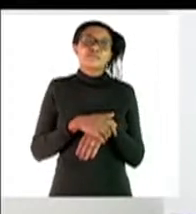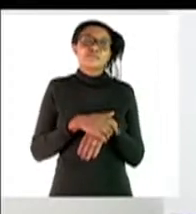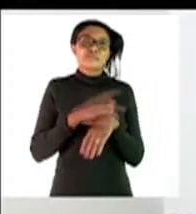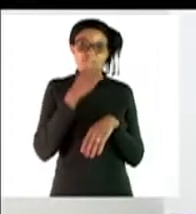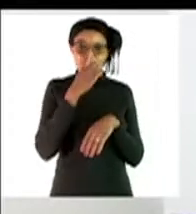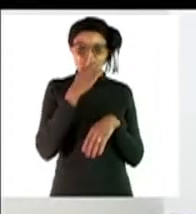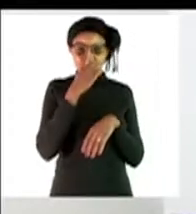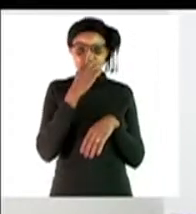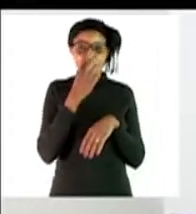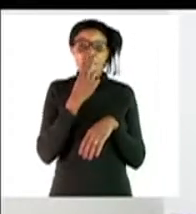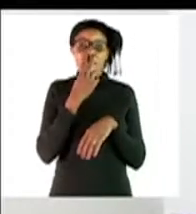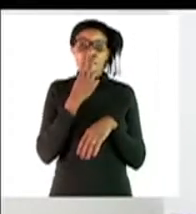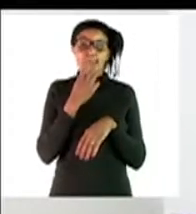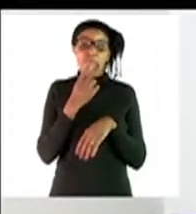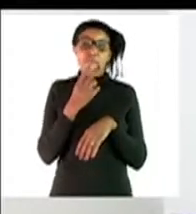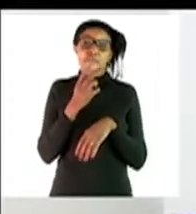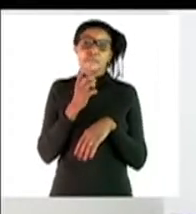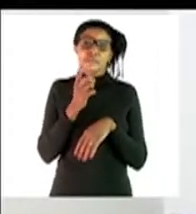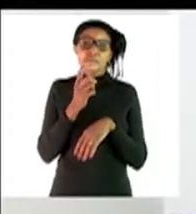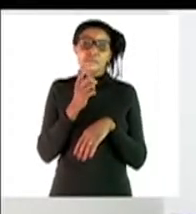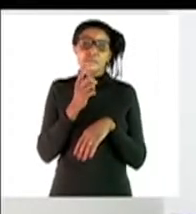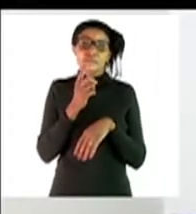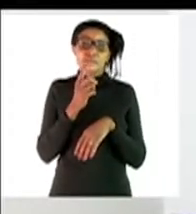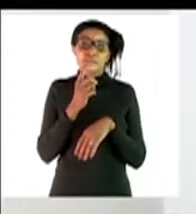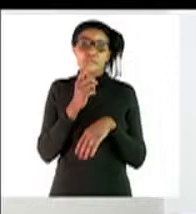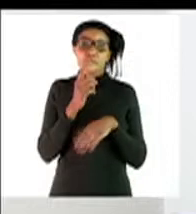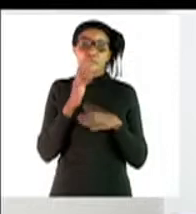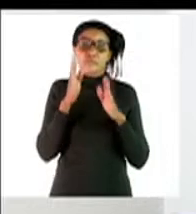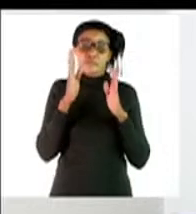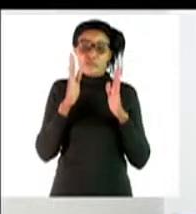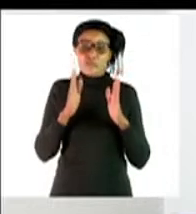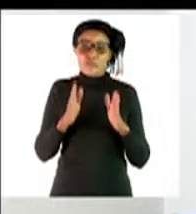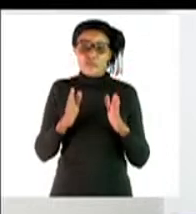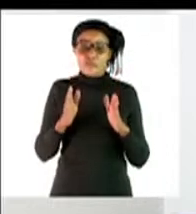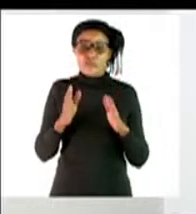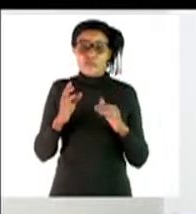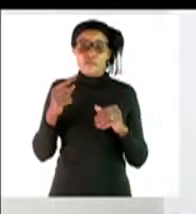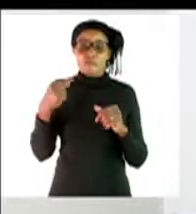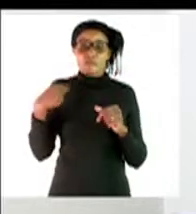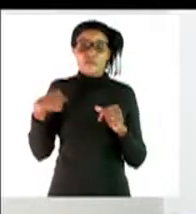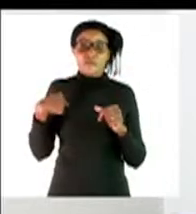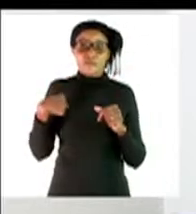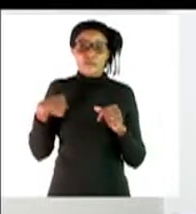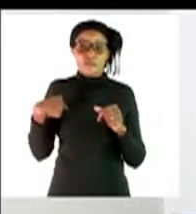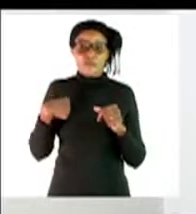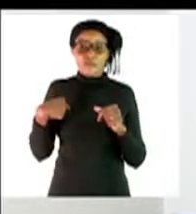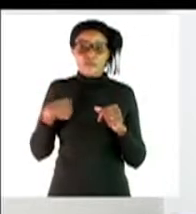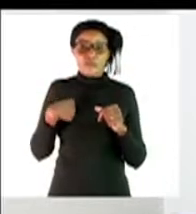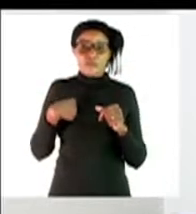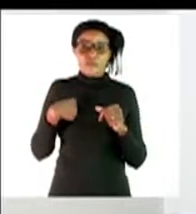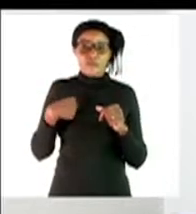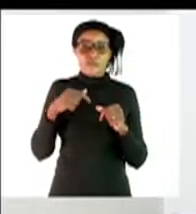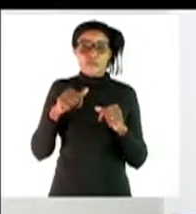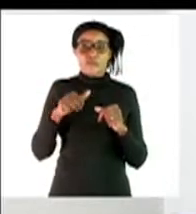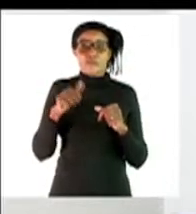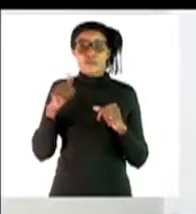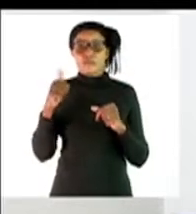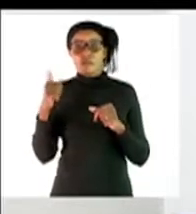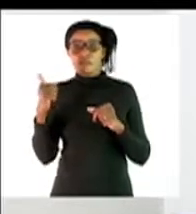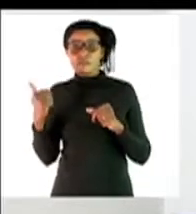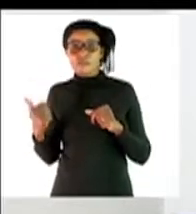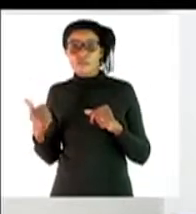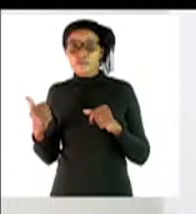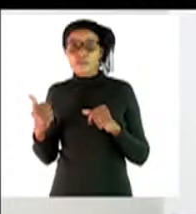we will see that on the one side is our males, and on the